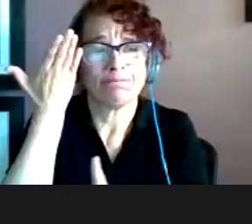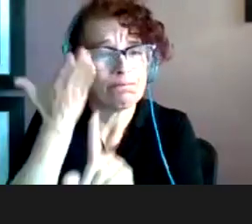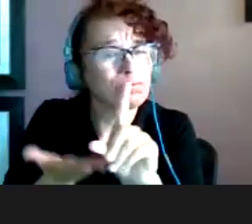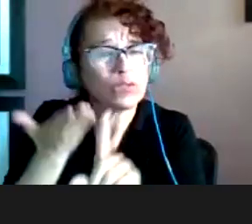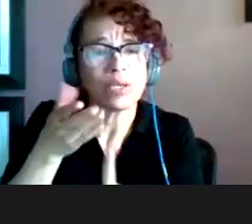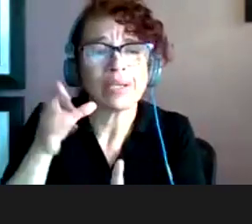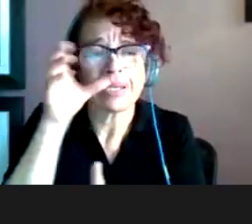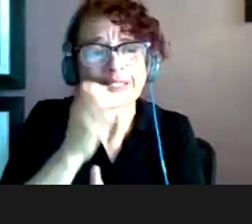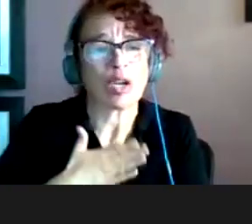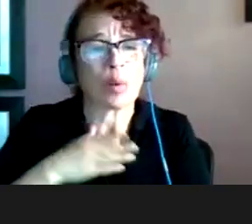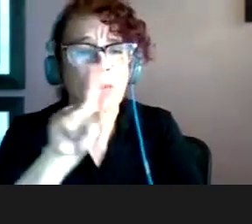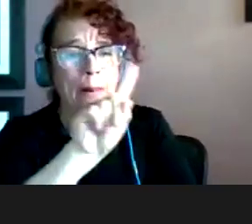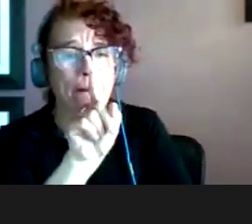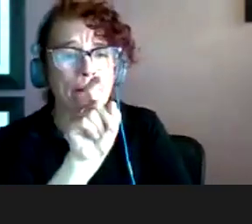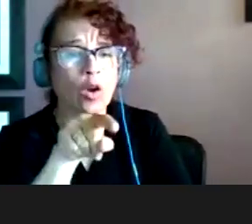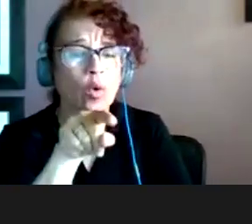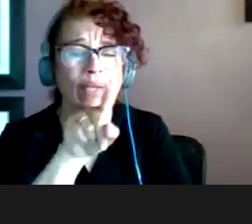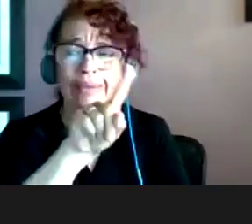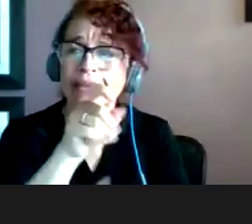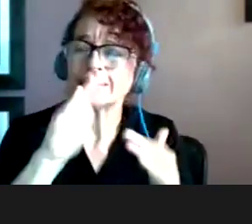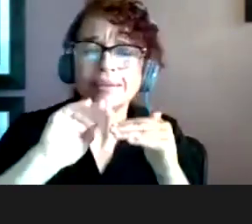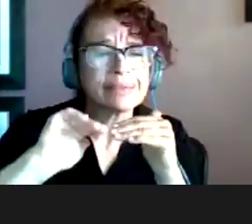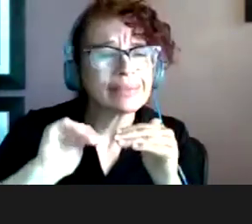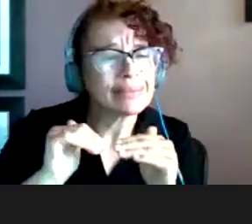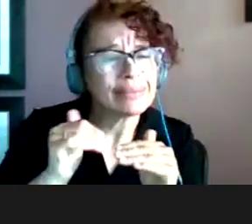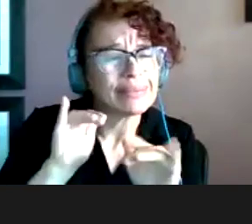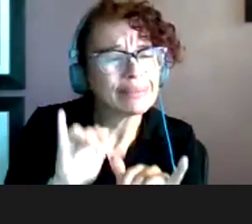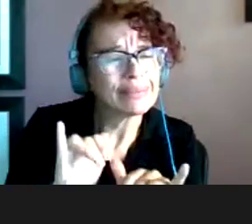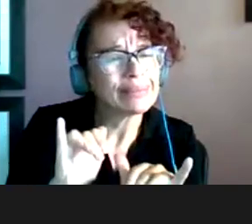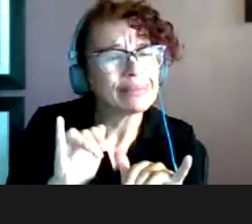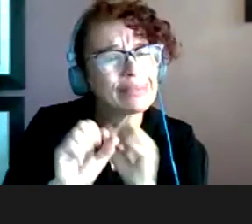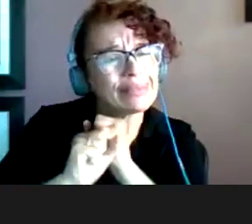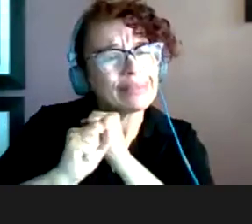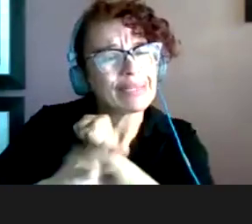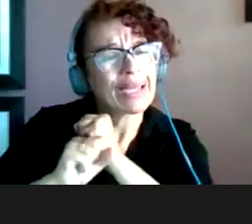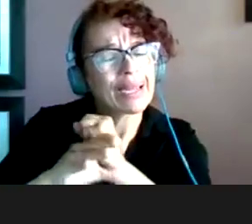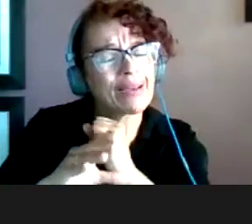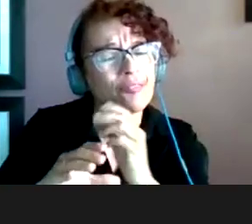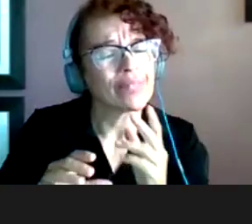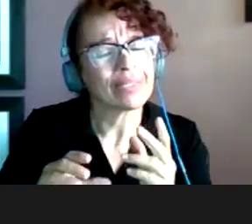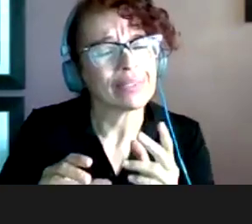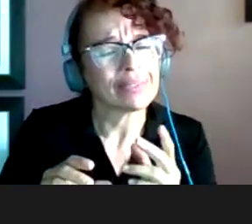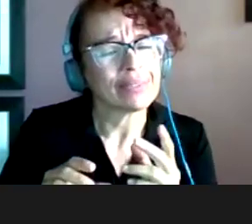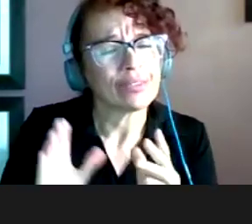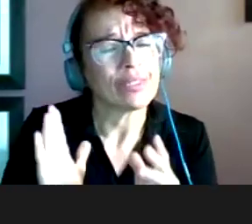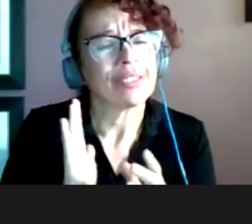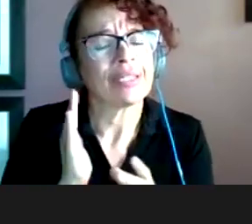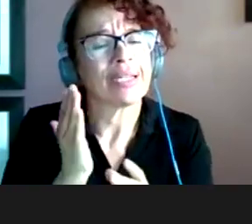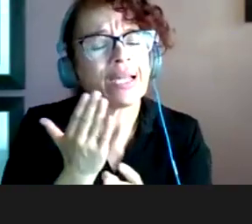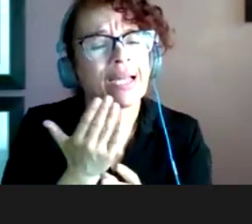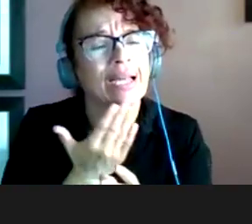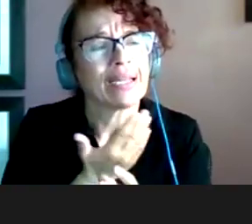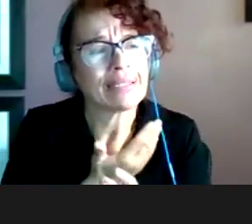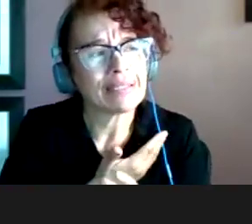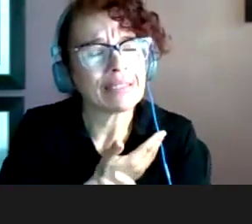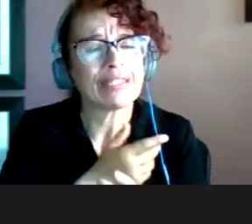I guess my question is, how best can advocates elevate